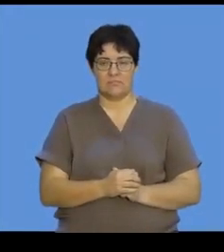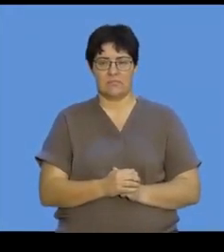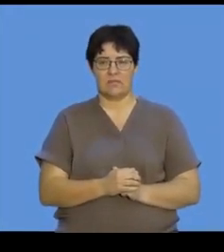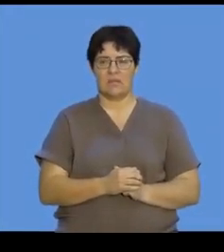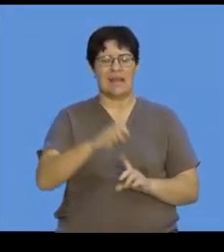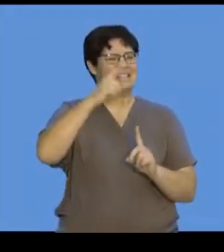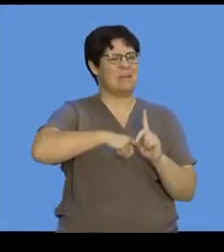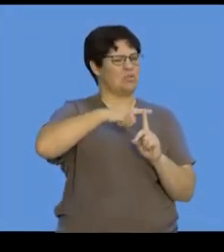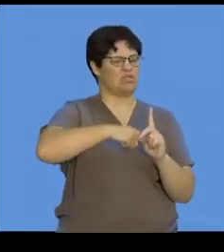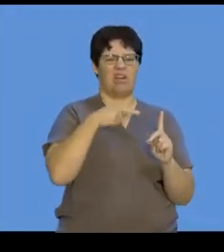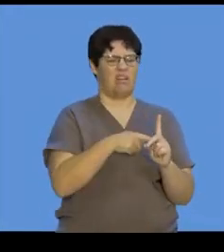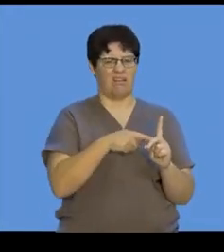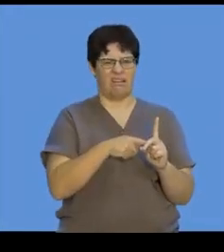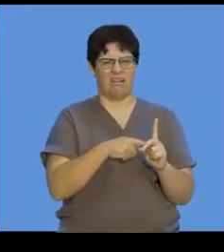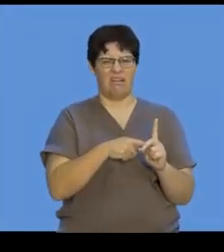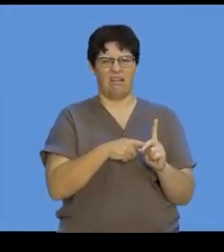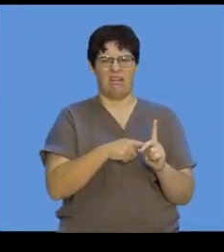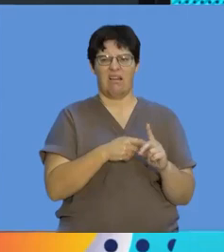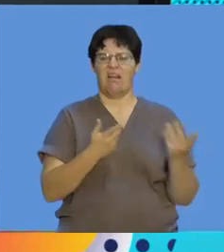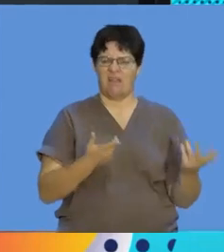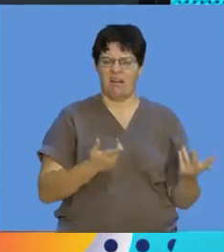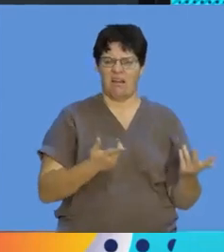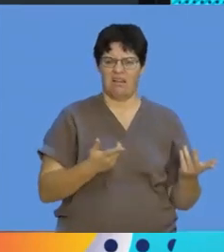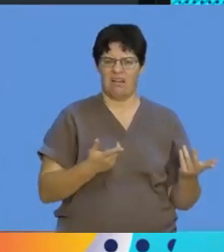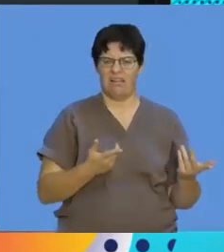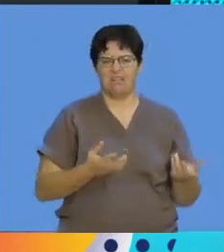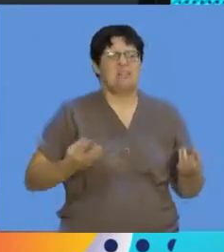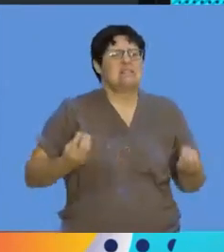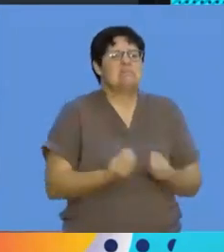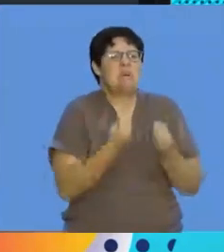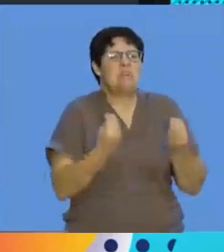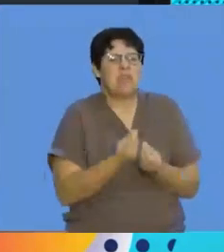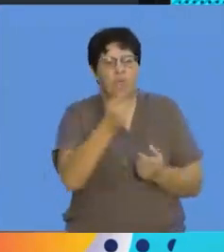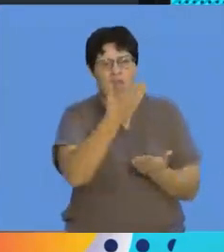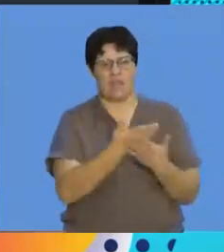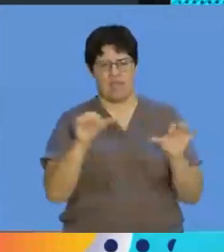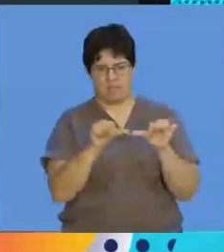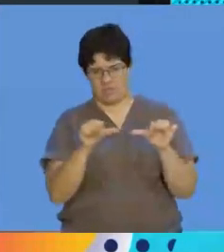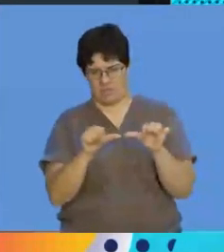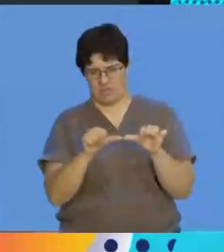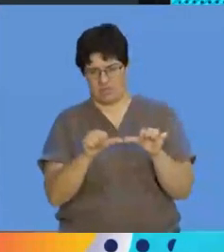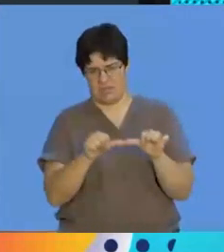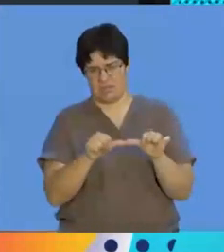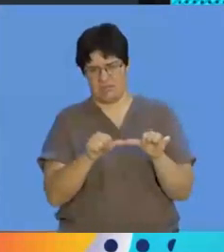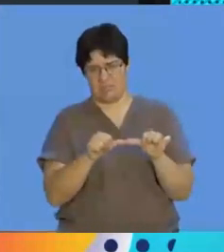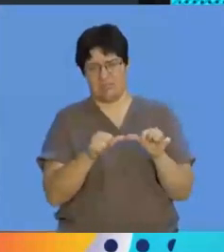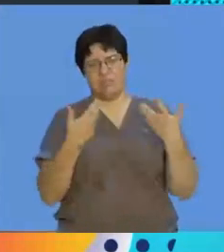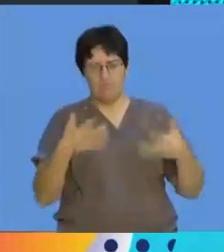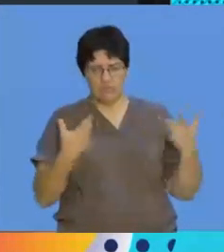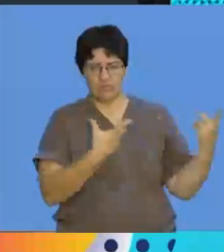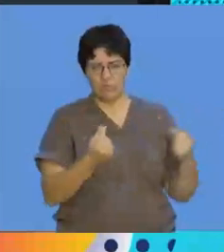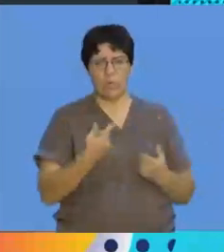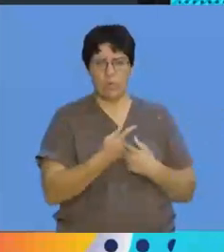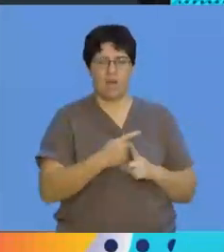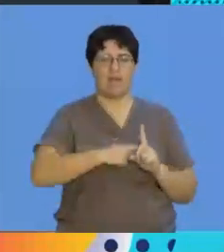is a physical quantity. You know, it's something that we can measure. We would have done that when we did the heating